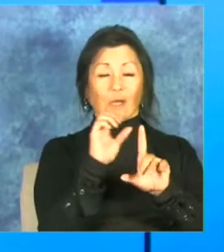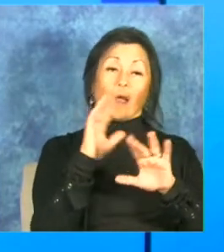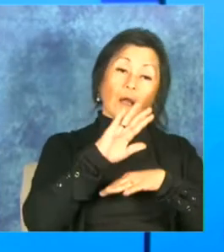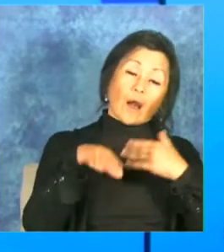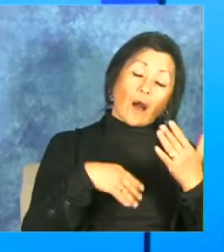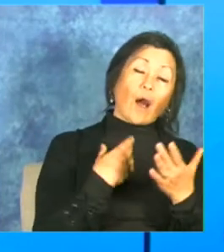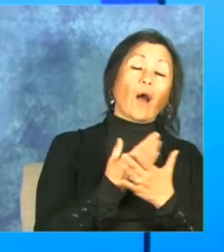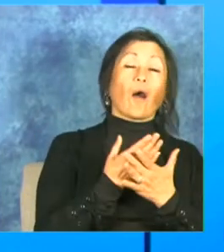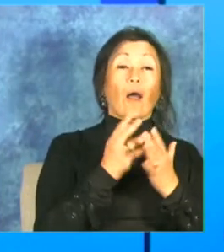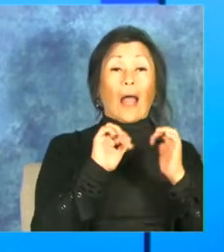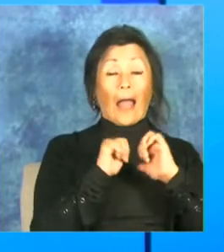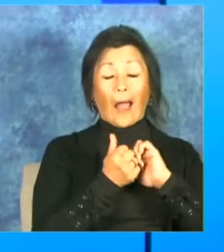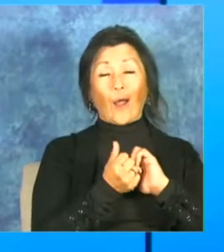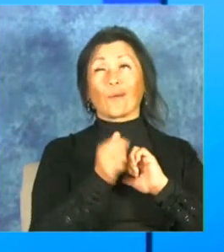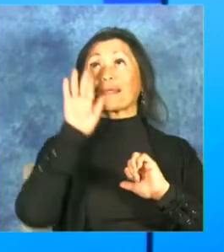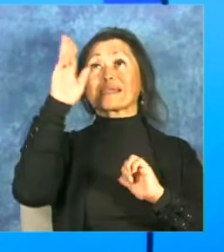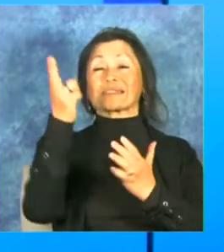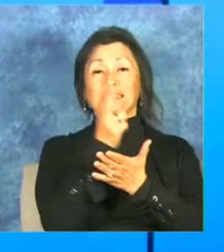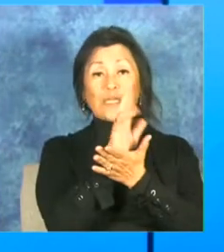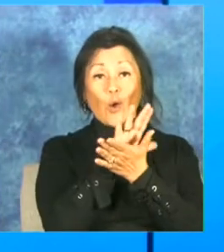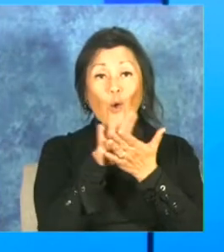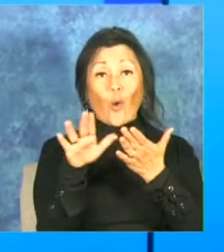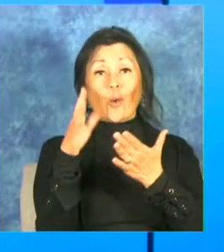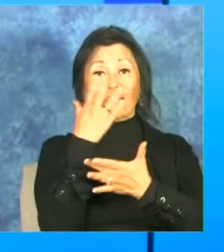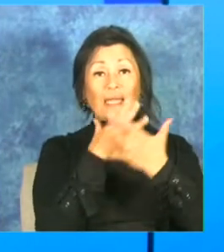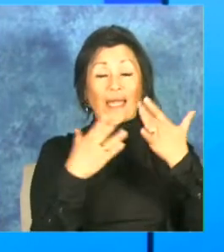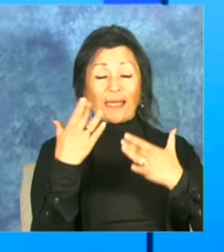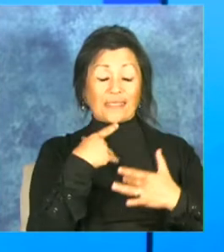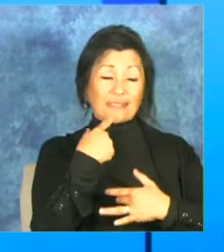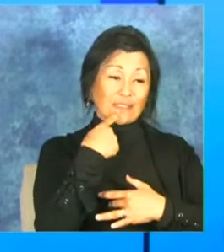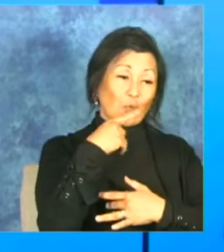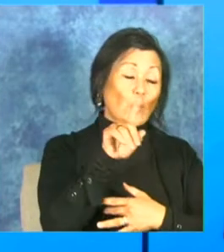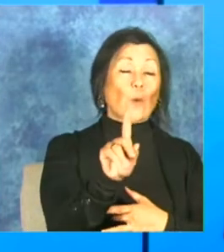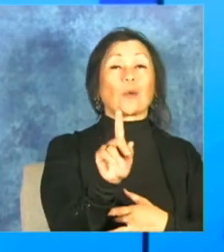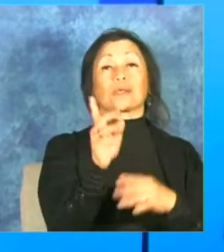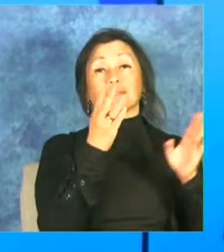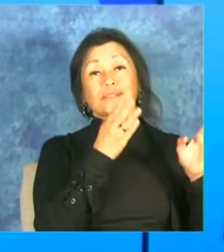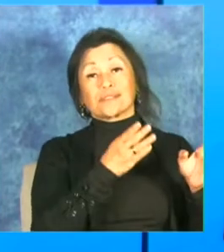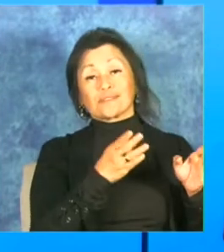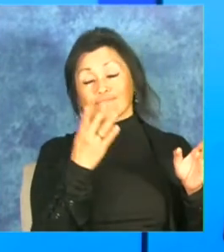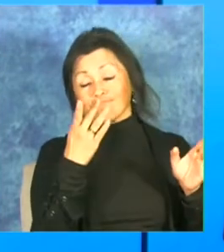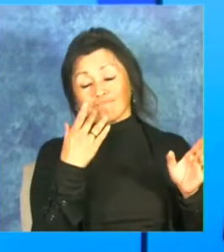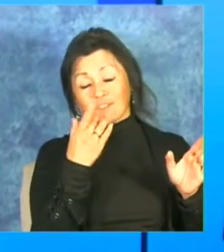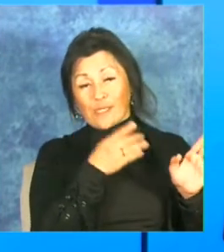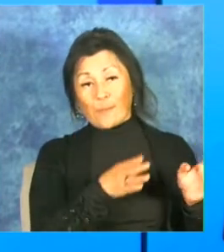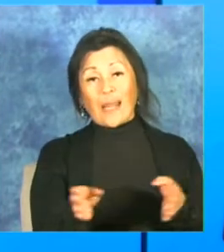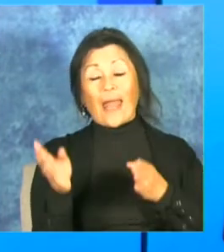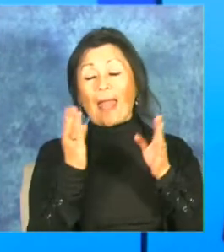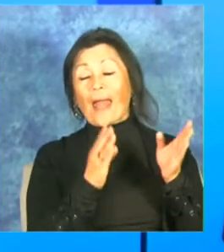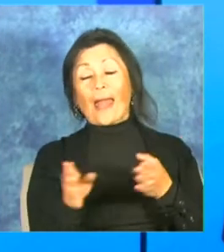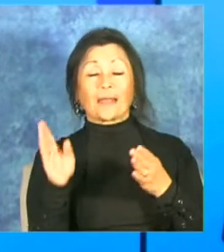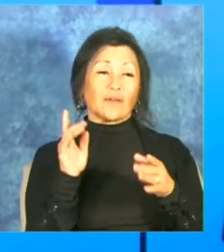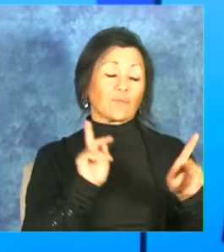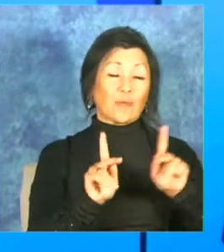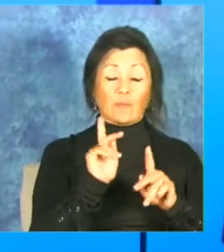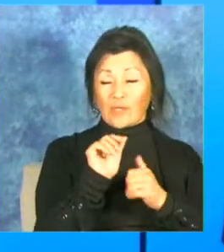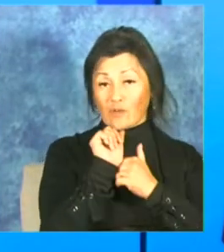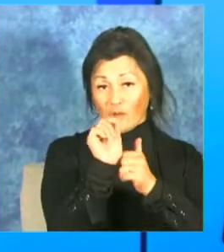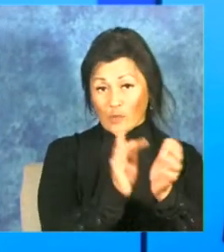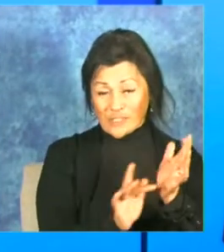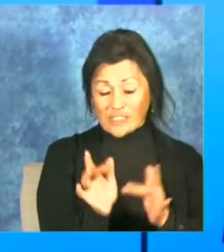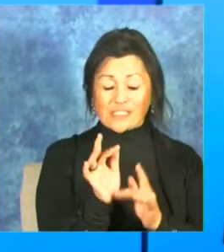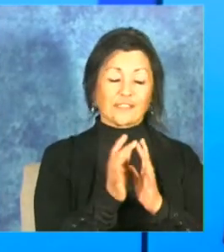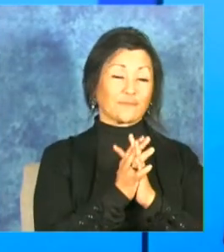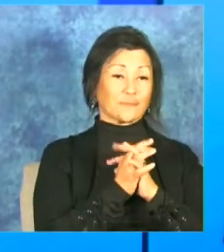all by God's divine hand as he orders the steps of the righteous, if you please. That's not perfection, but people who are following him